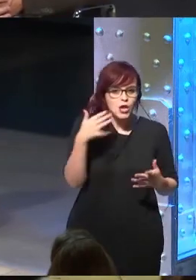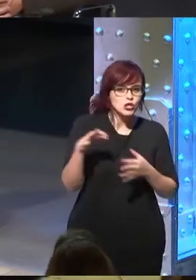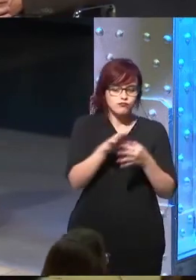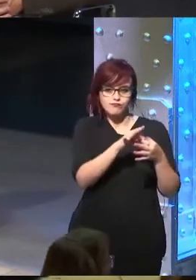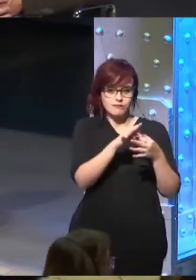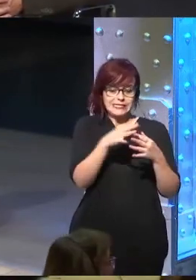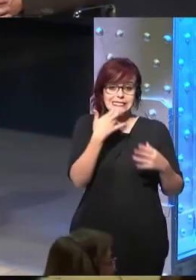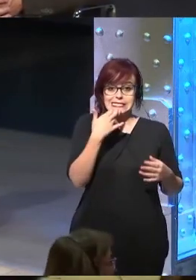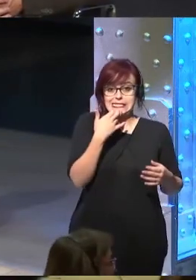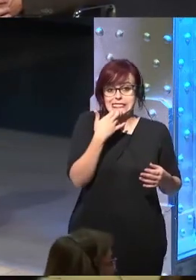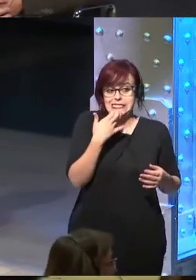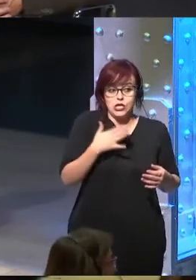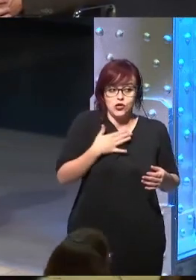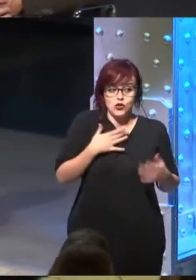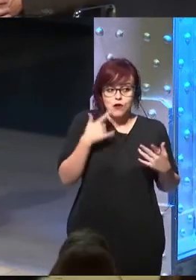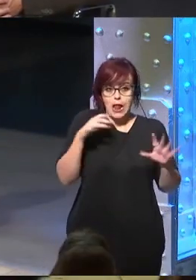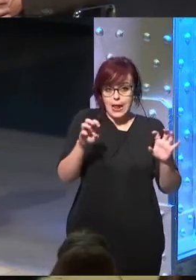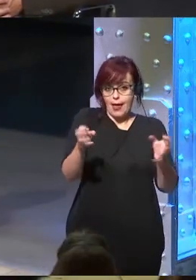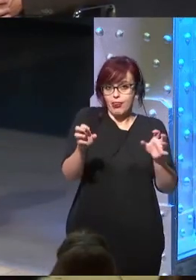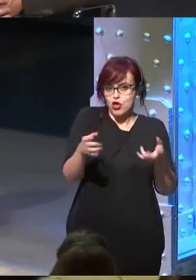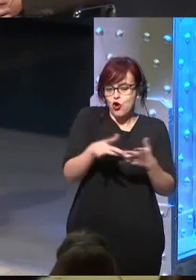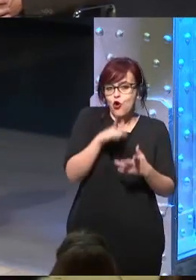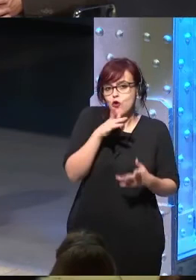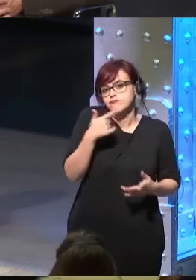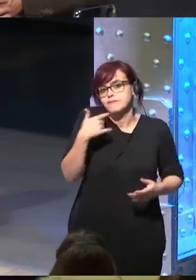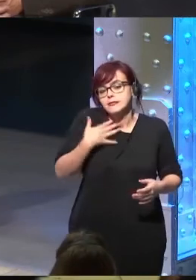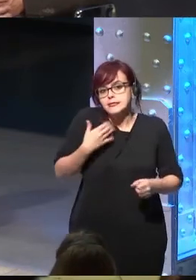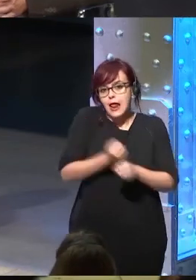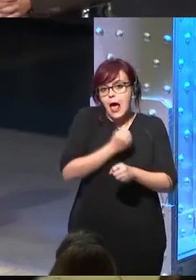the radio for my job, I would want to own my minutes.